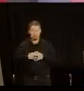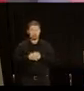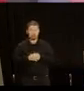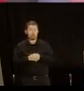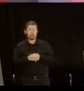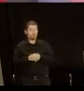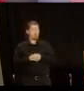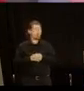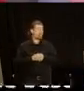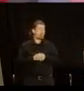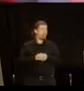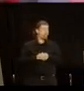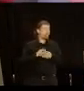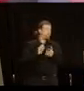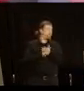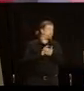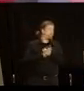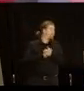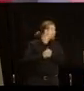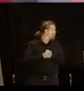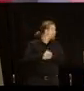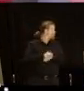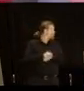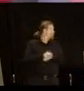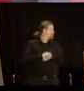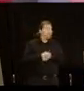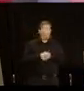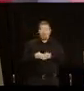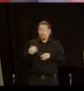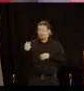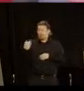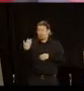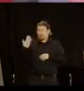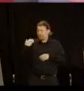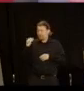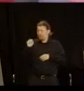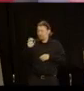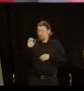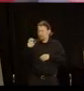We really do. So in this past session, I was